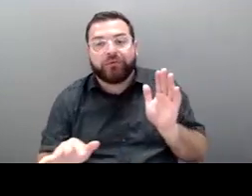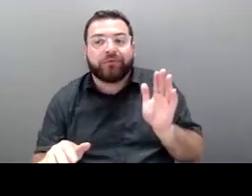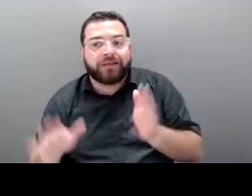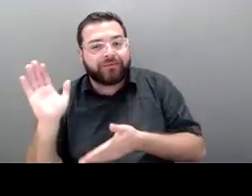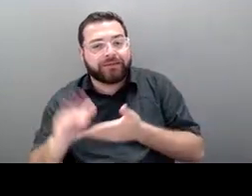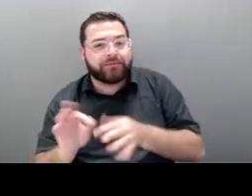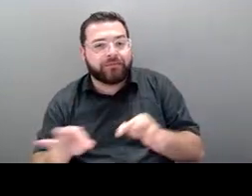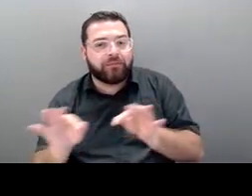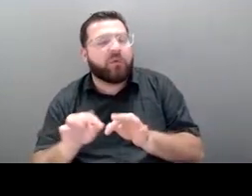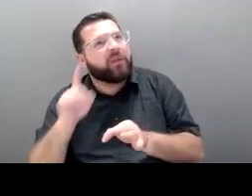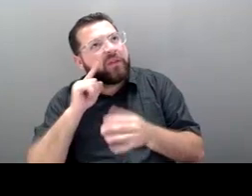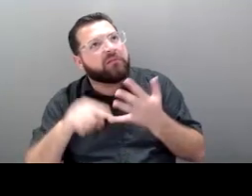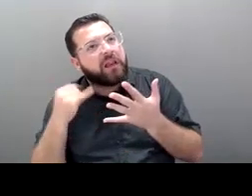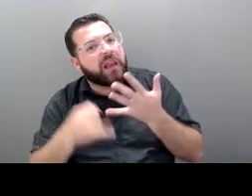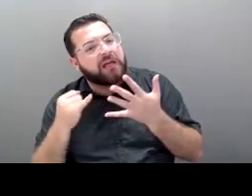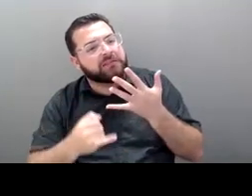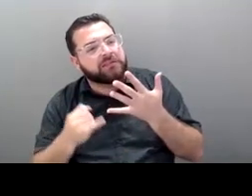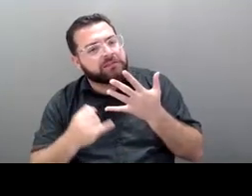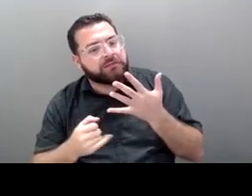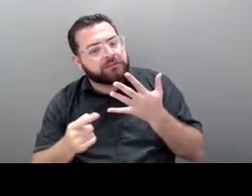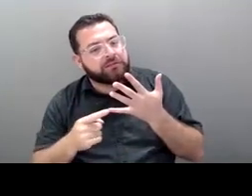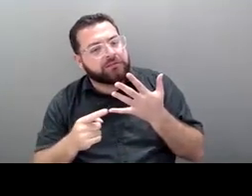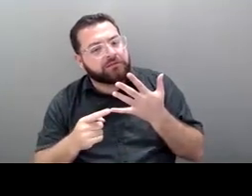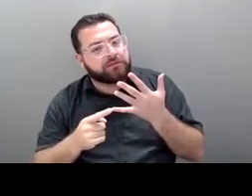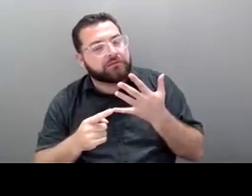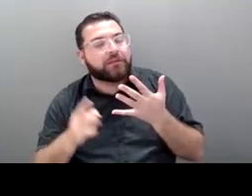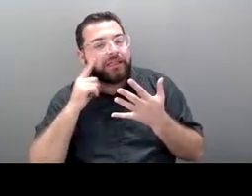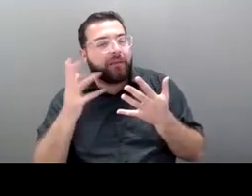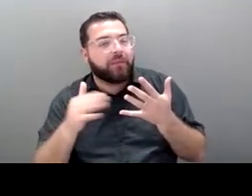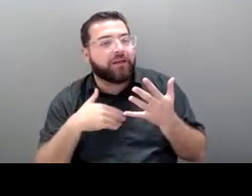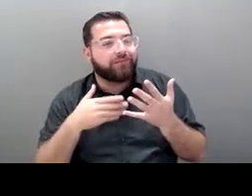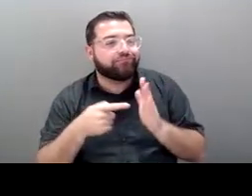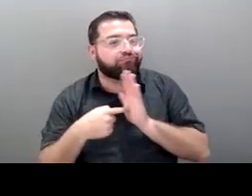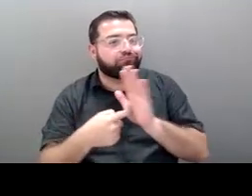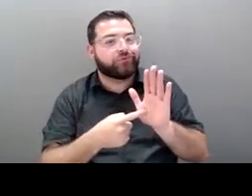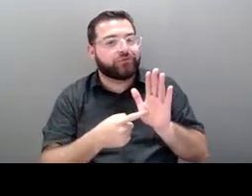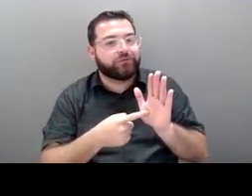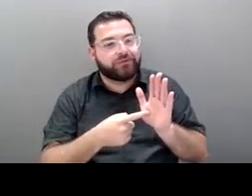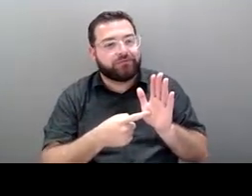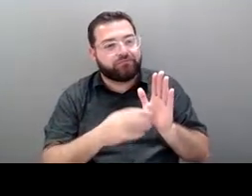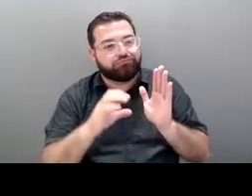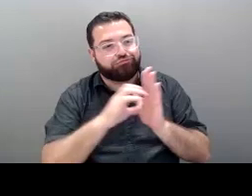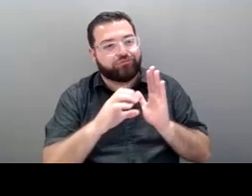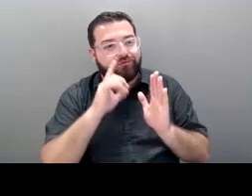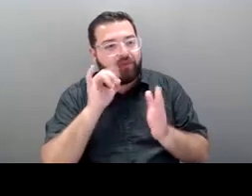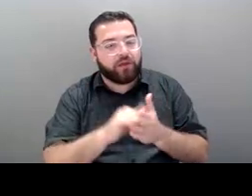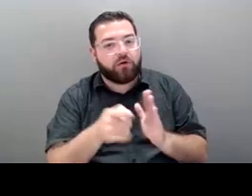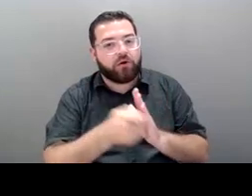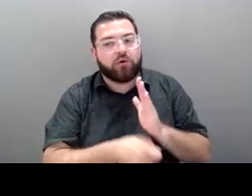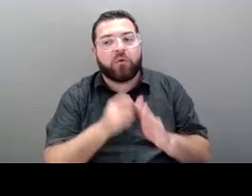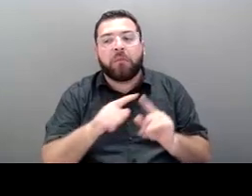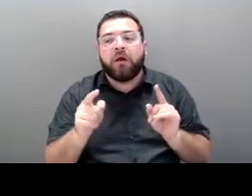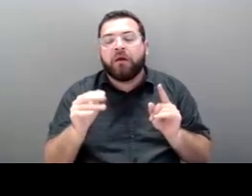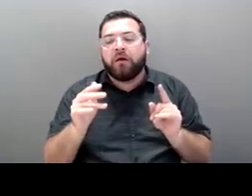least. Oh, except I think the last one actually is, I think I might share a tiny piece of that. But to kind of sum